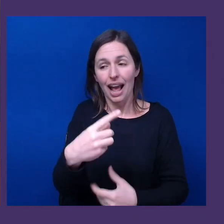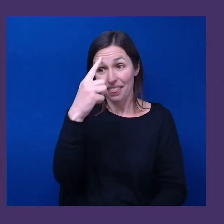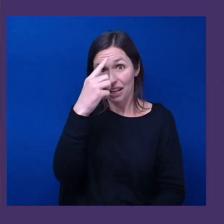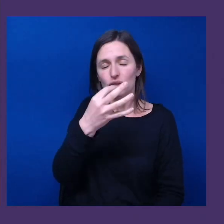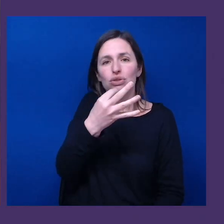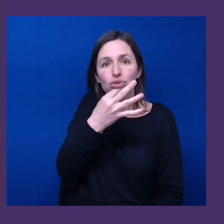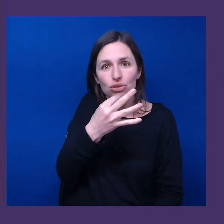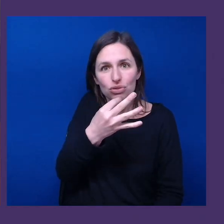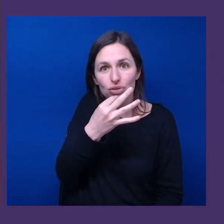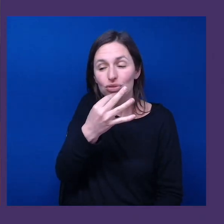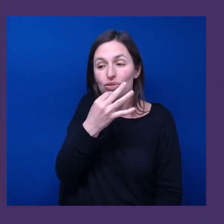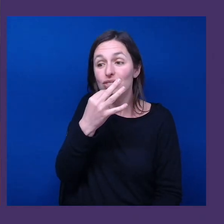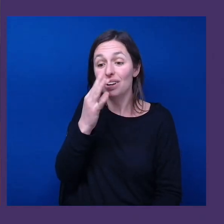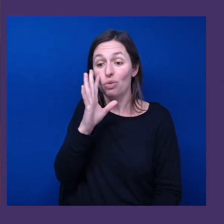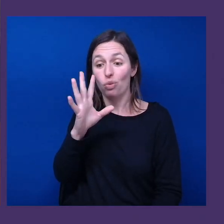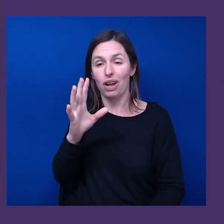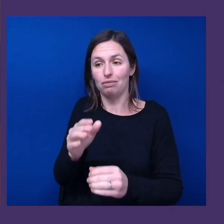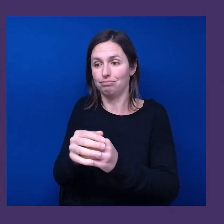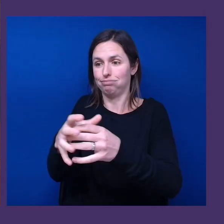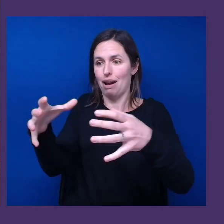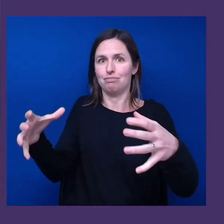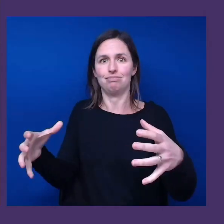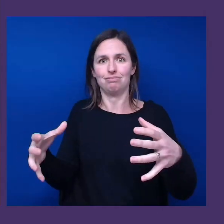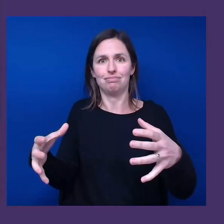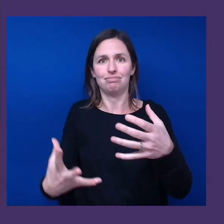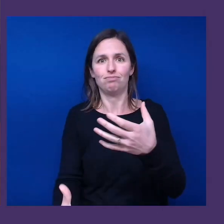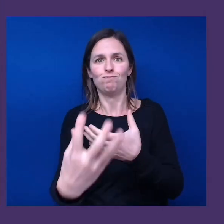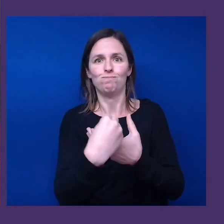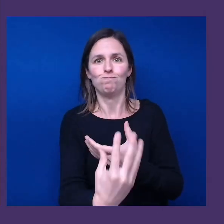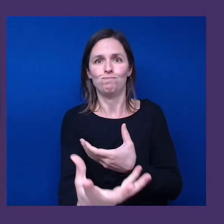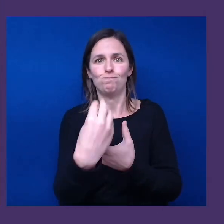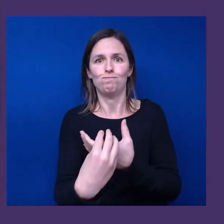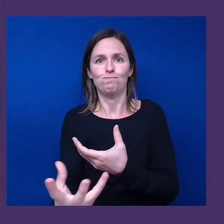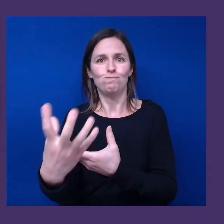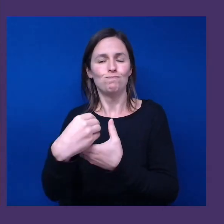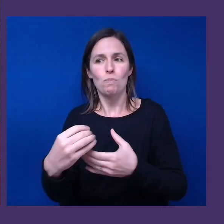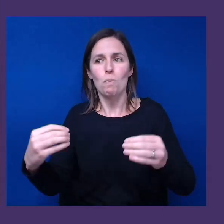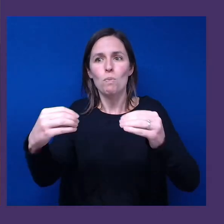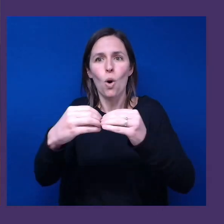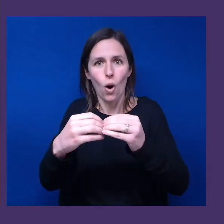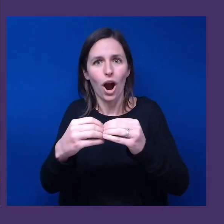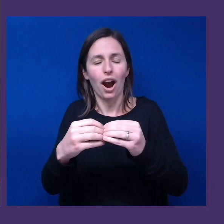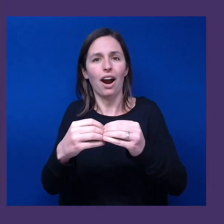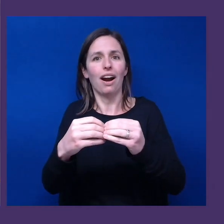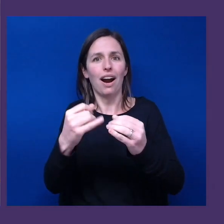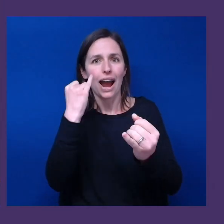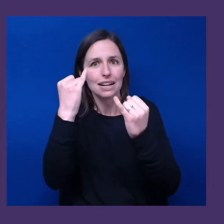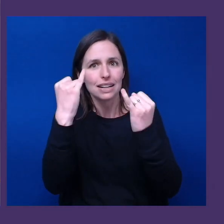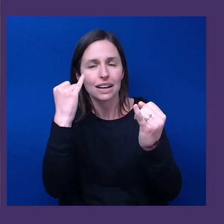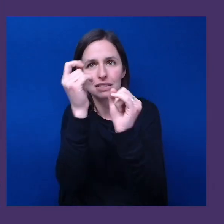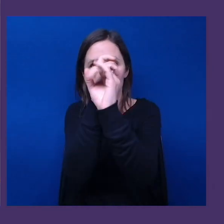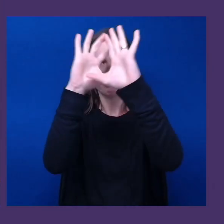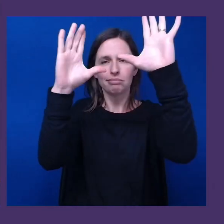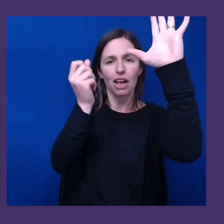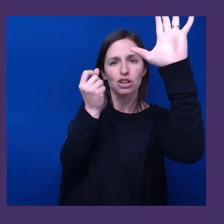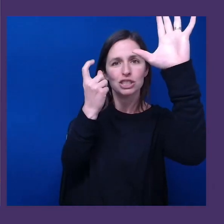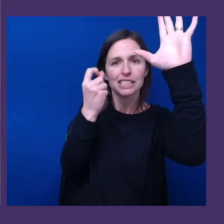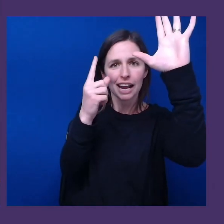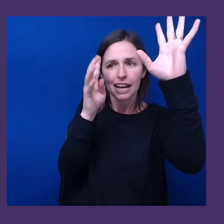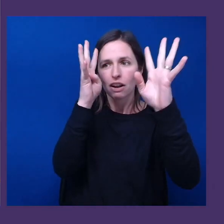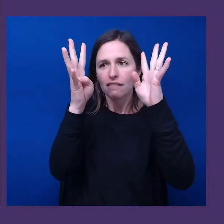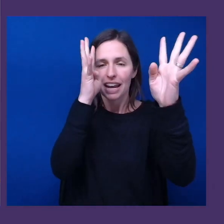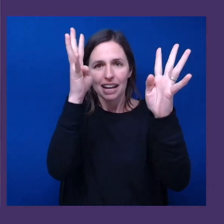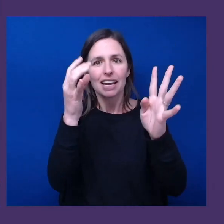see so much more wonderful usability insights we're going to get from this community that I think organizations need to start